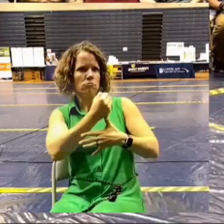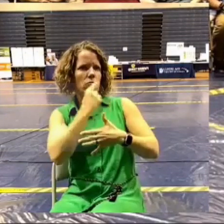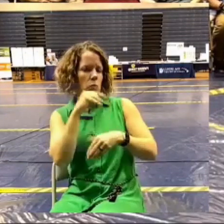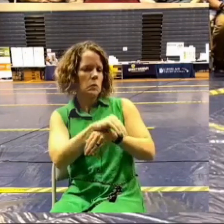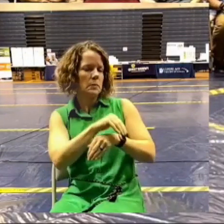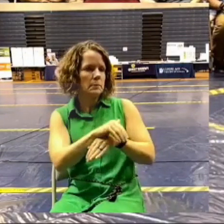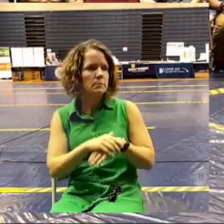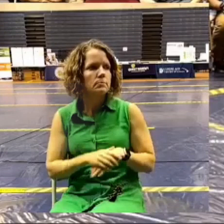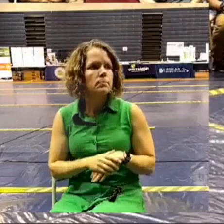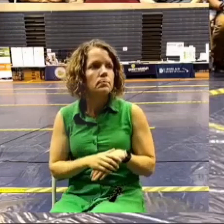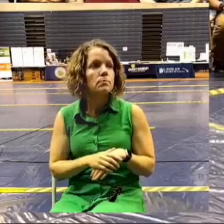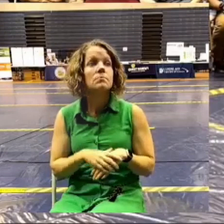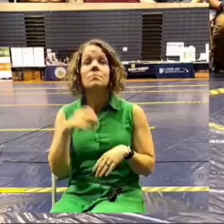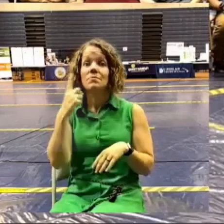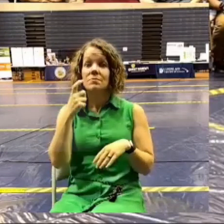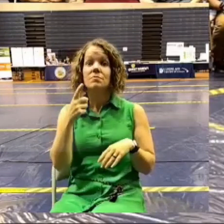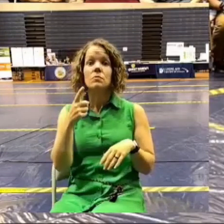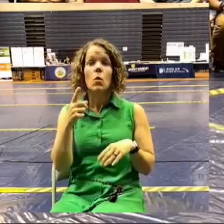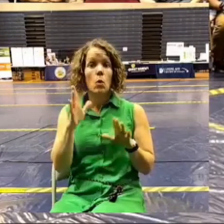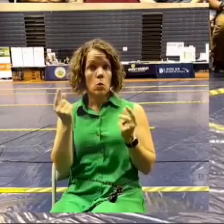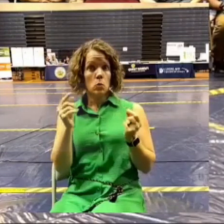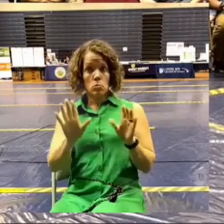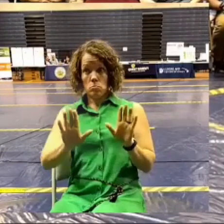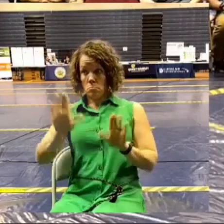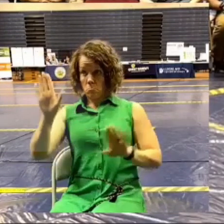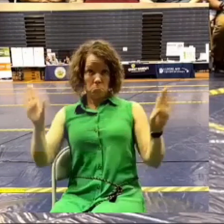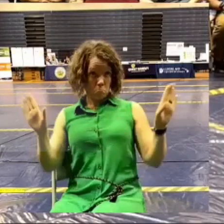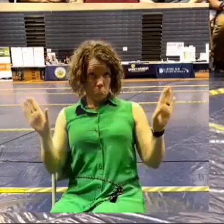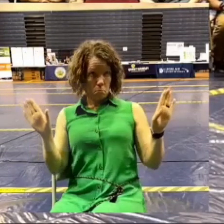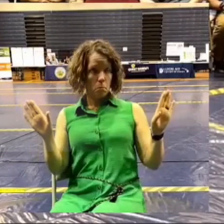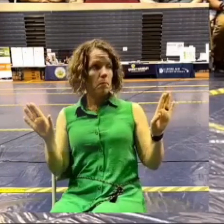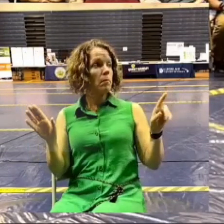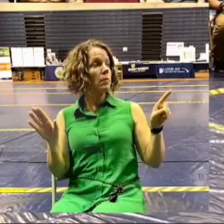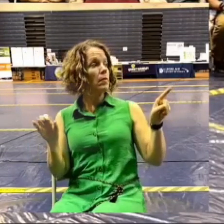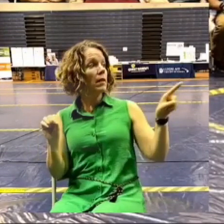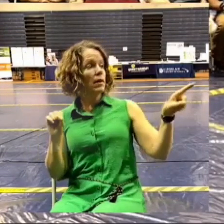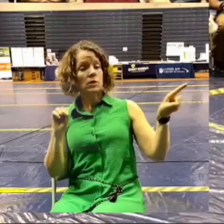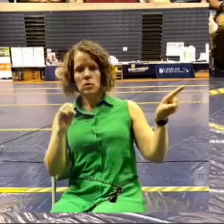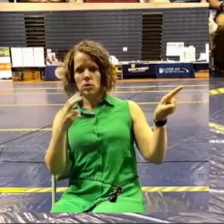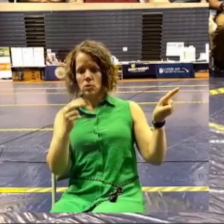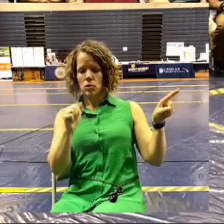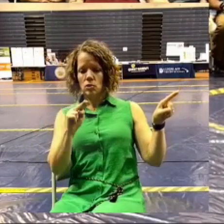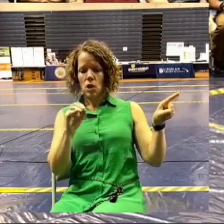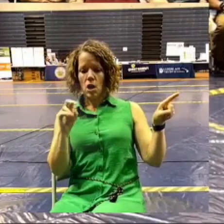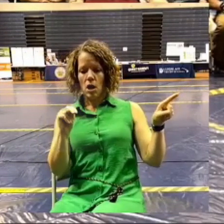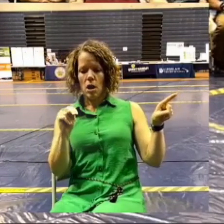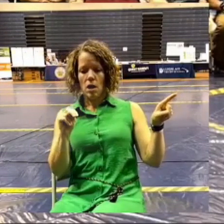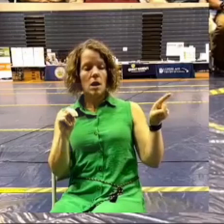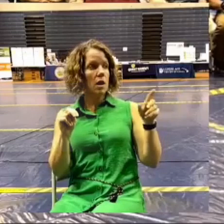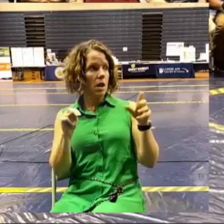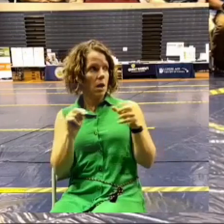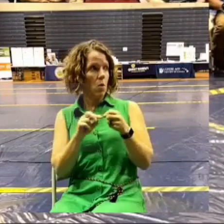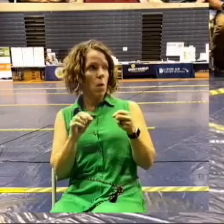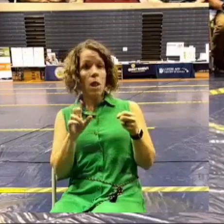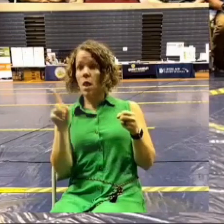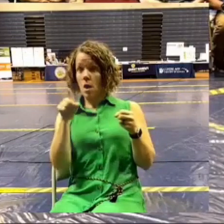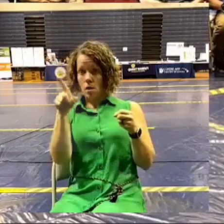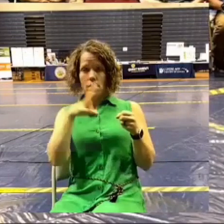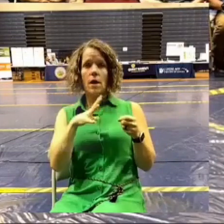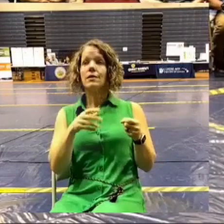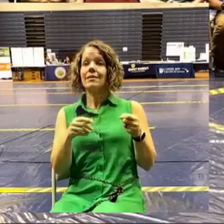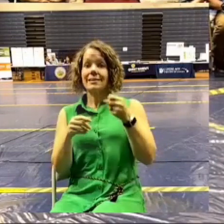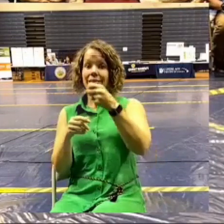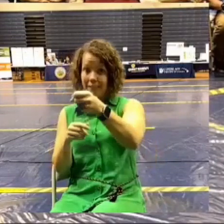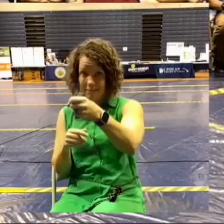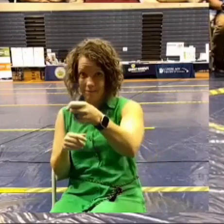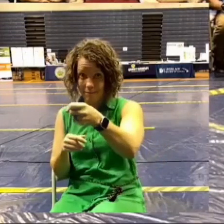you. Shannon's going to give you the microphone, and then she's going to take the microphone back, really, right after your question, so that